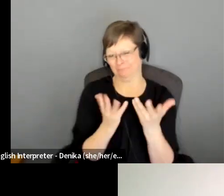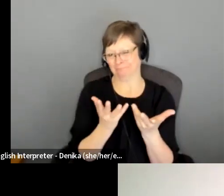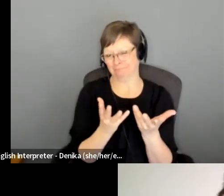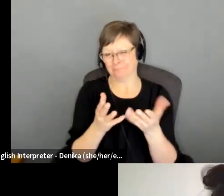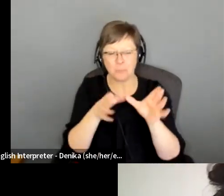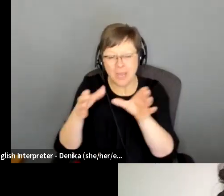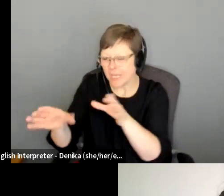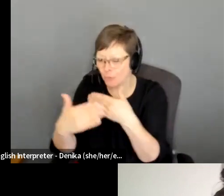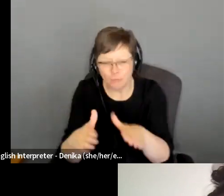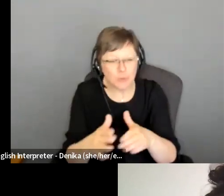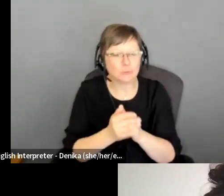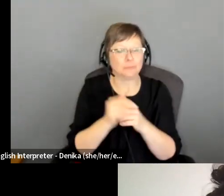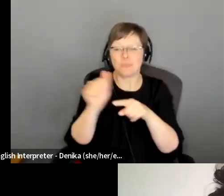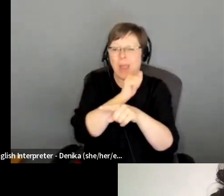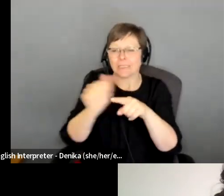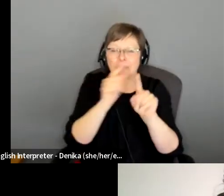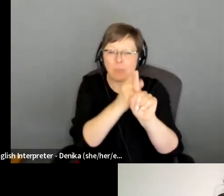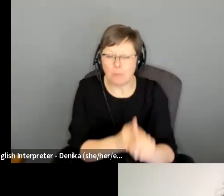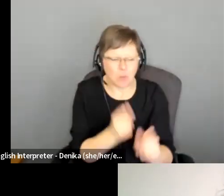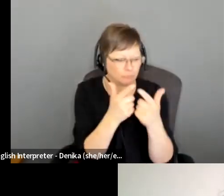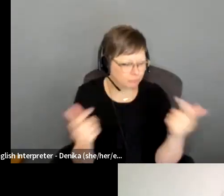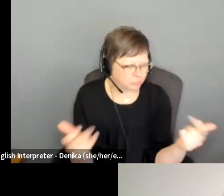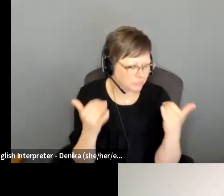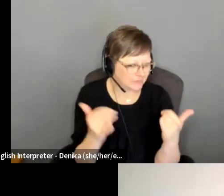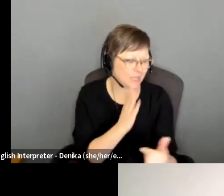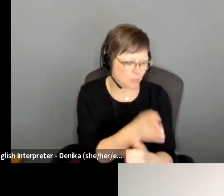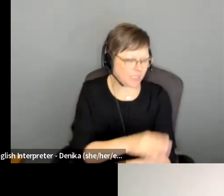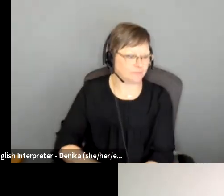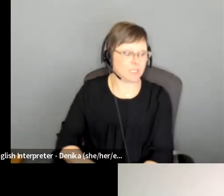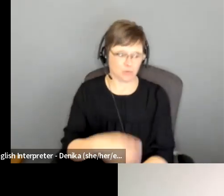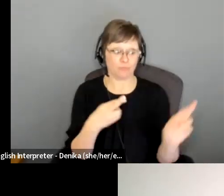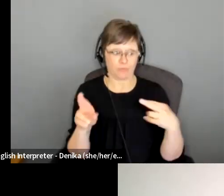practice points all throughout the session today.